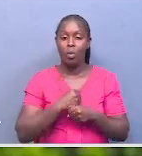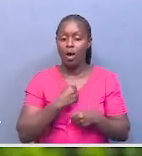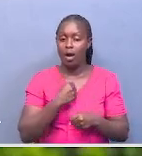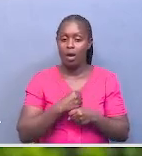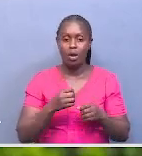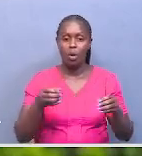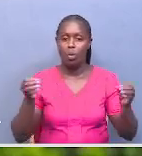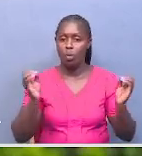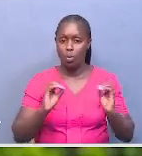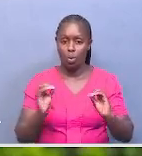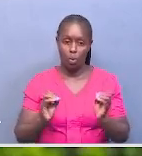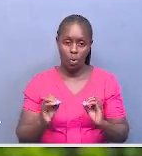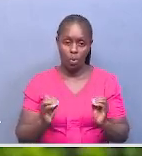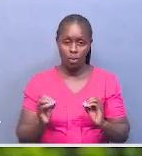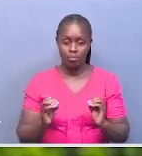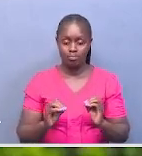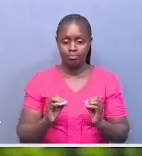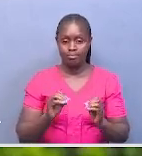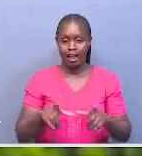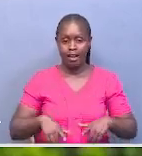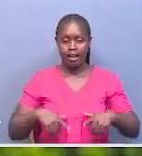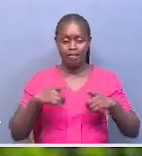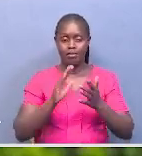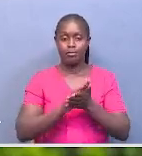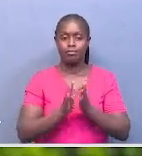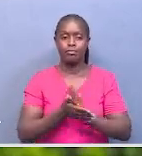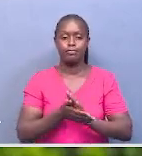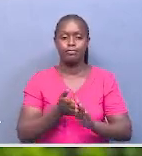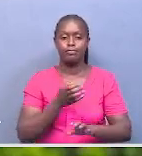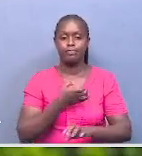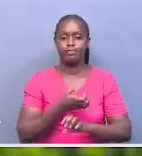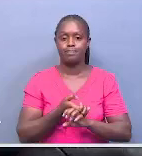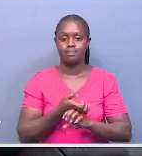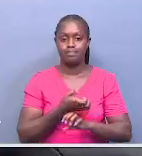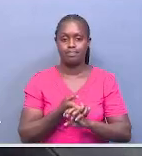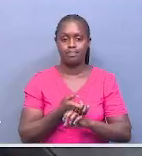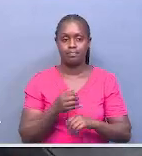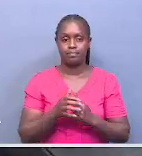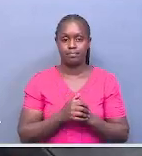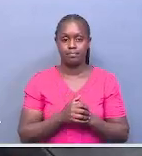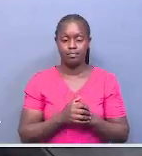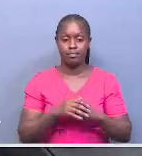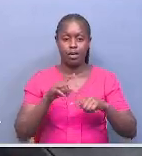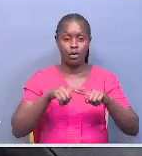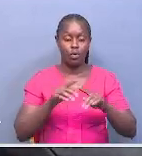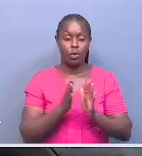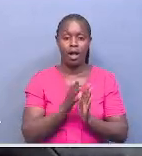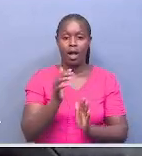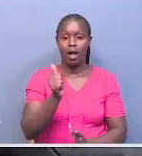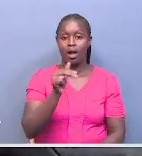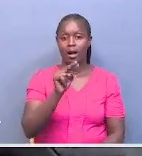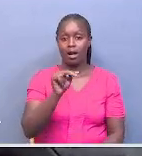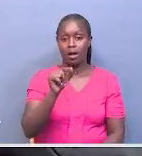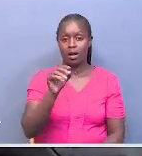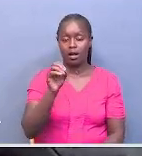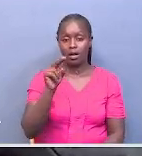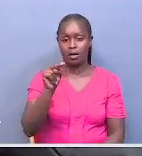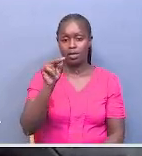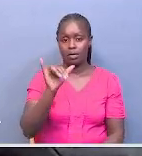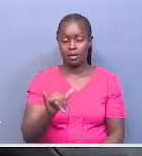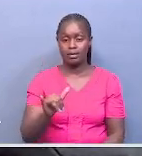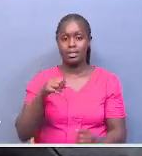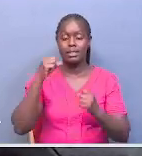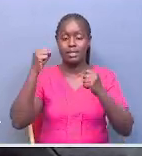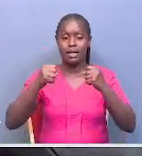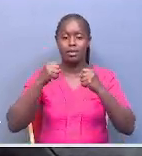income, life is so hard, so hard. According to Anthony, the highly contested strike